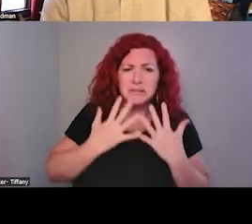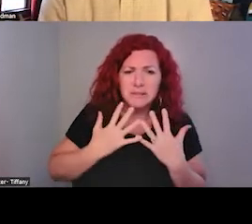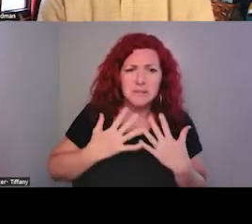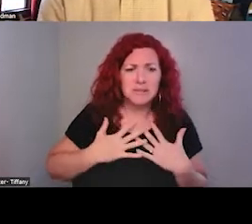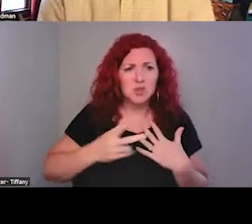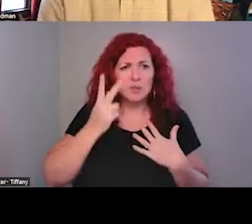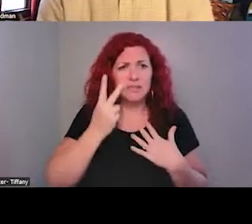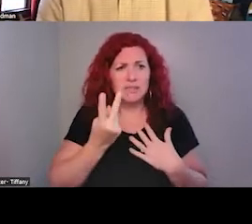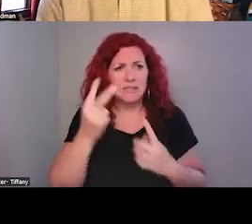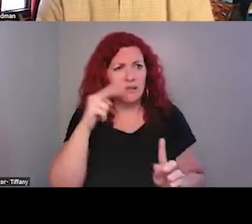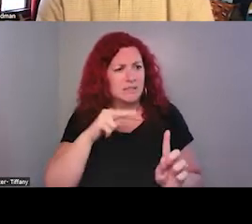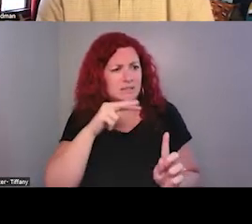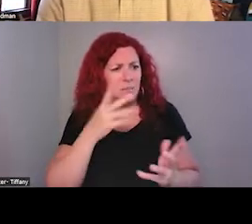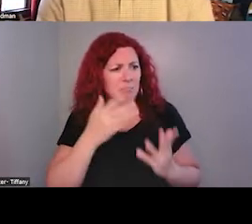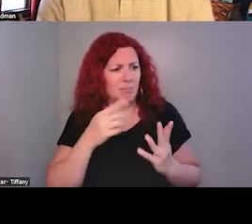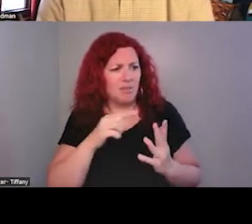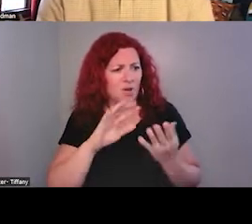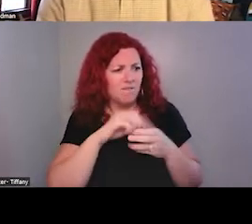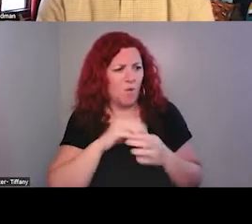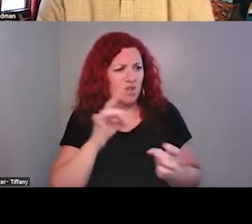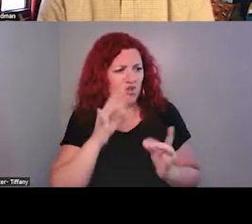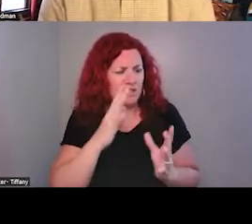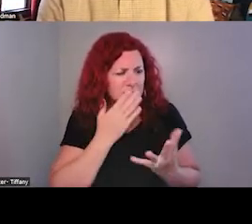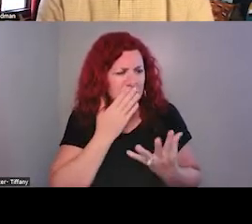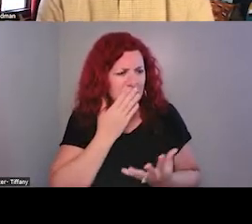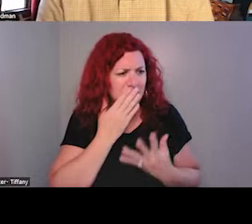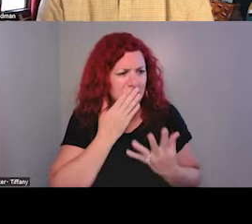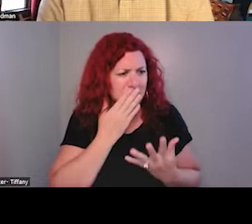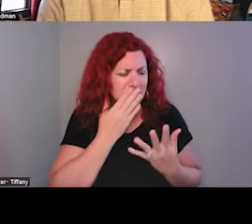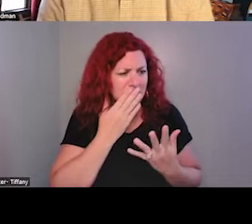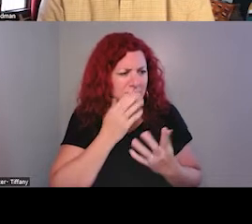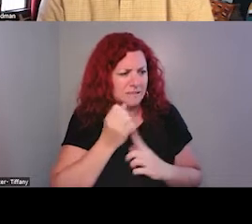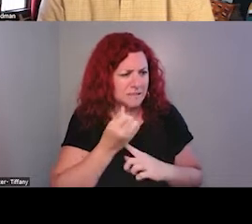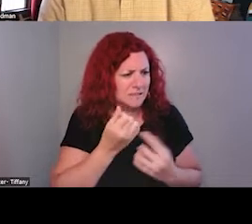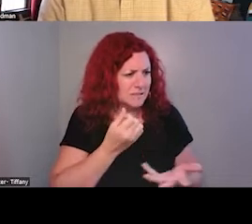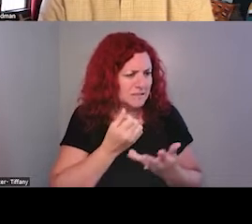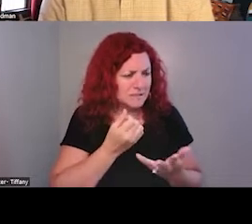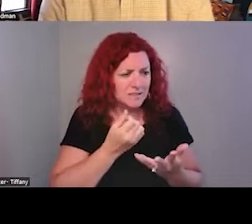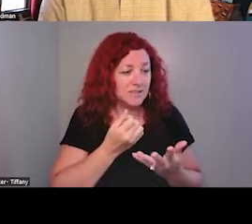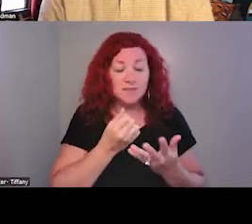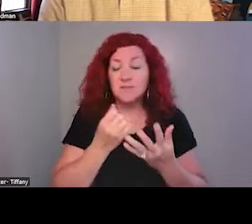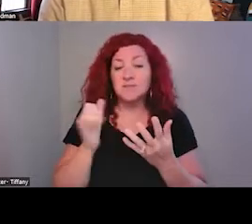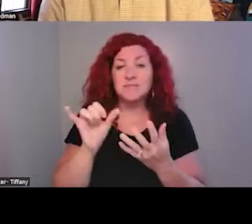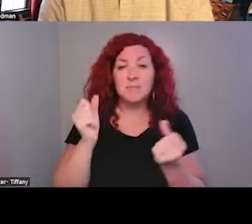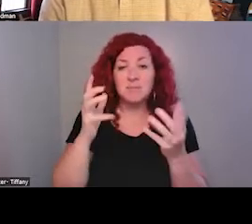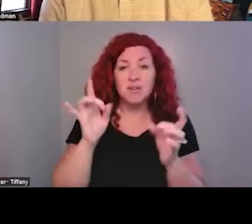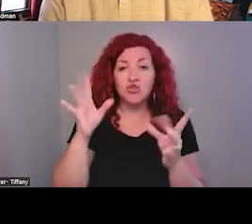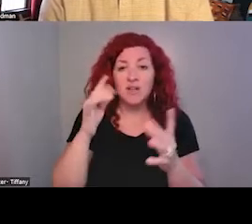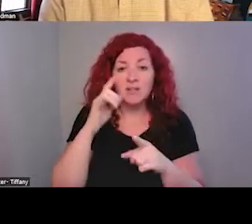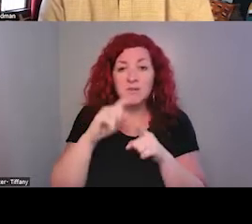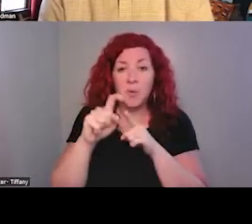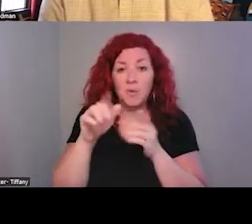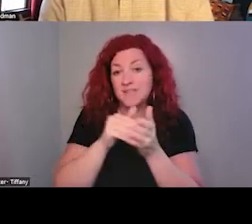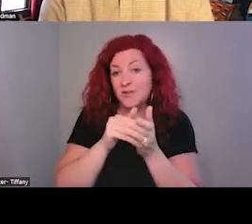like they're in some sort of crisis. As I think many crisis call centers have experience with, when you're getting